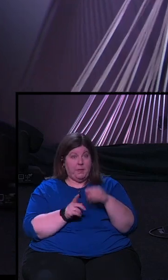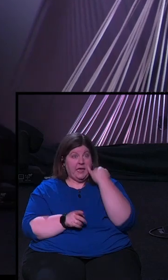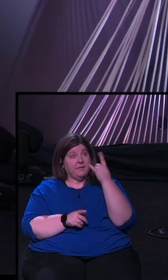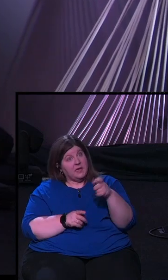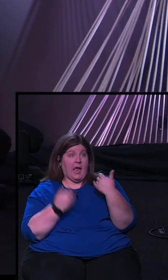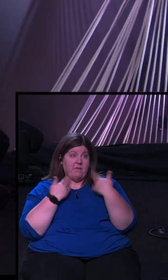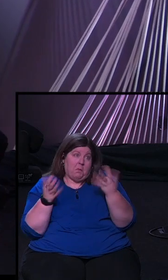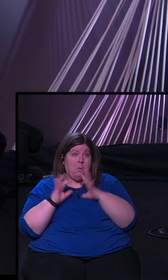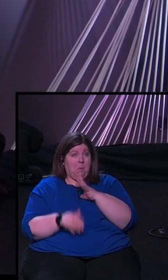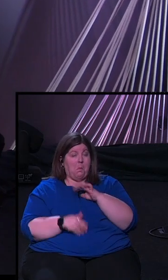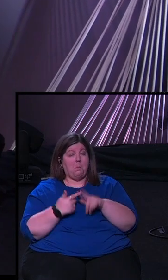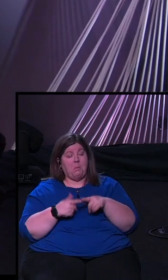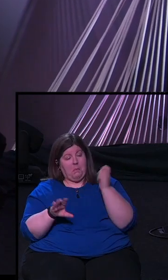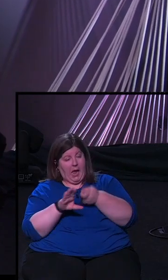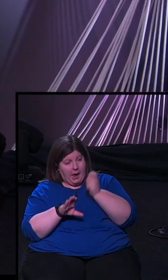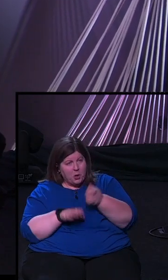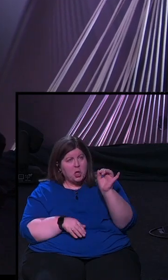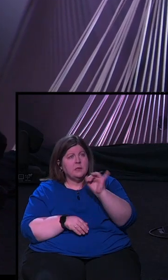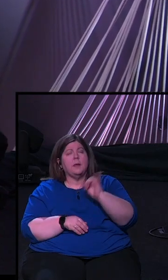handy. Hammer, same thing.